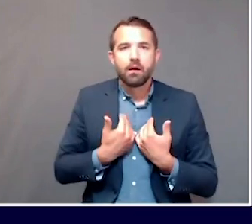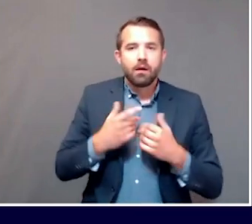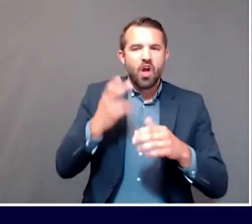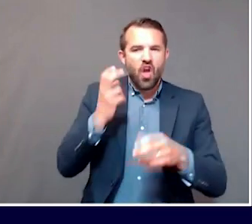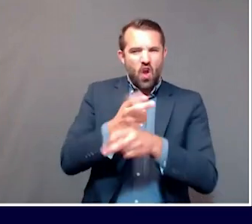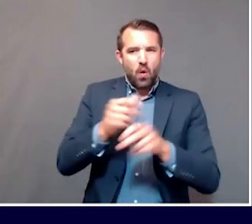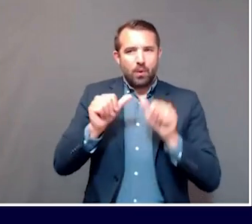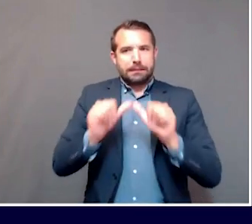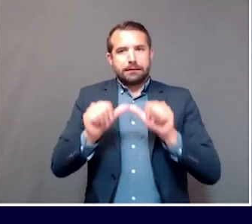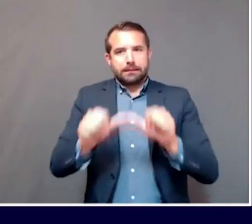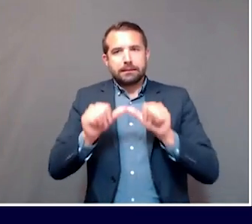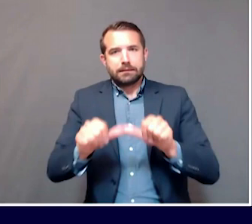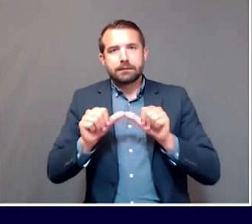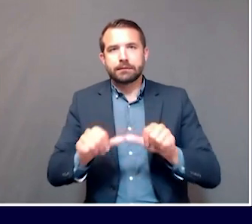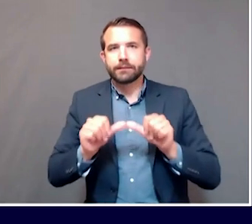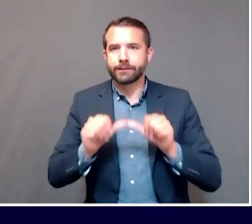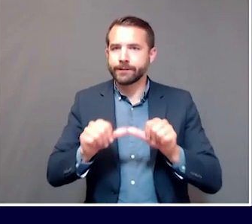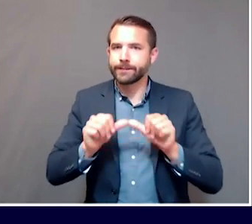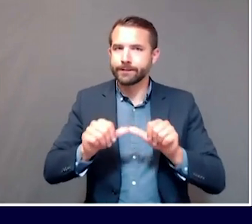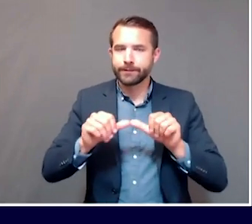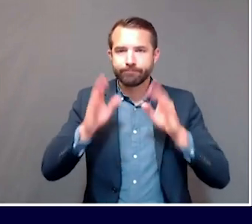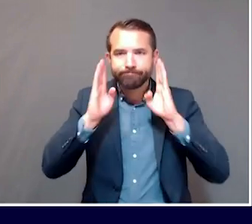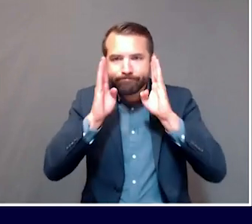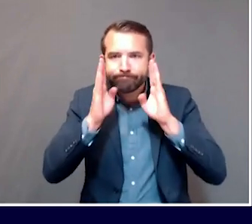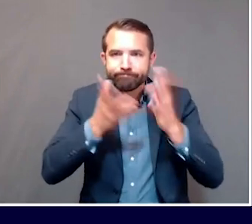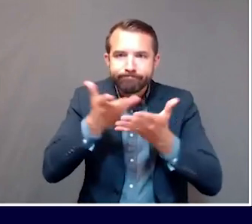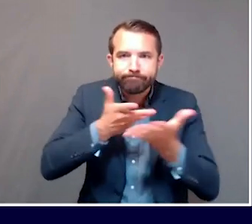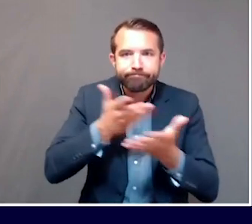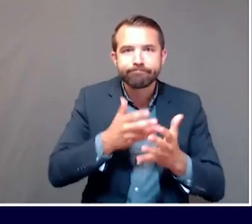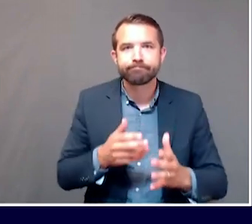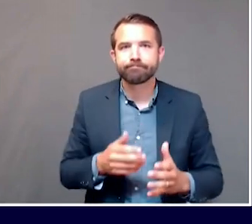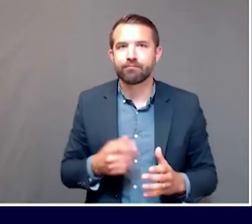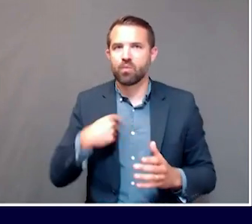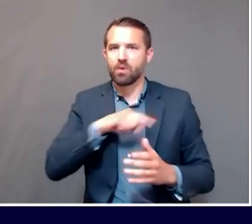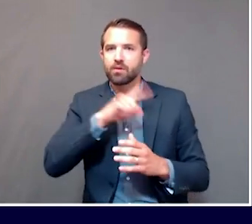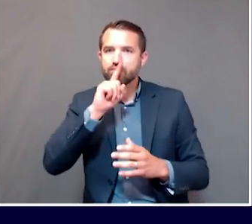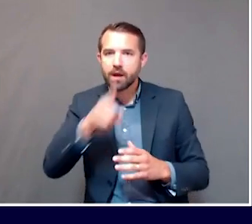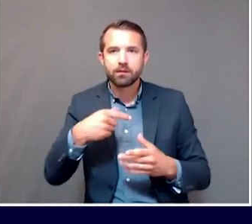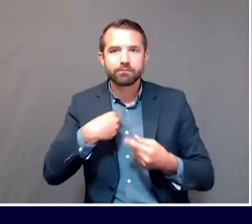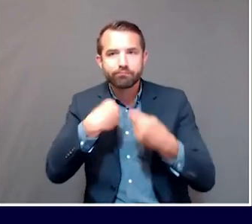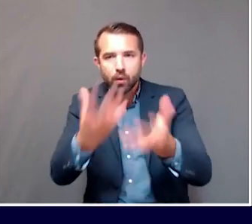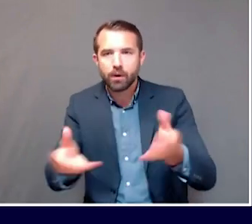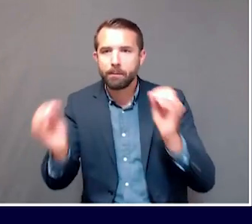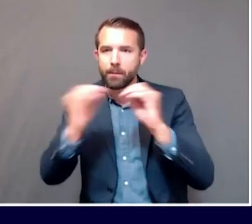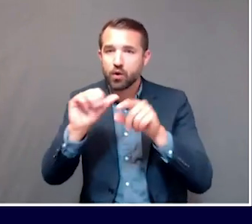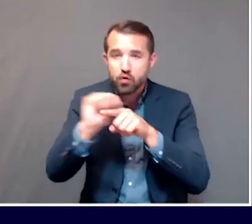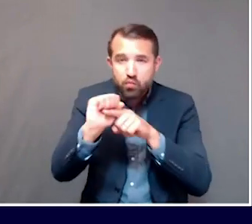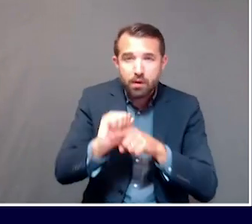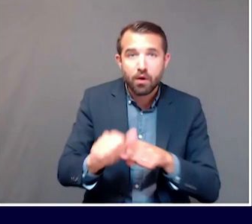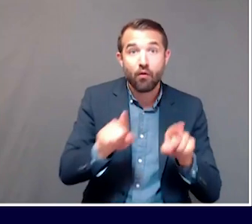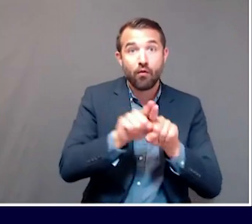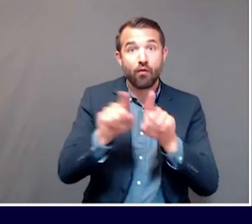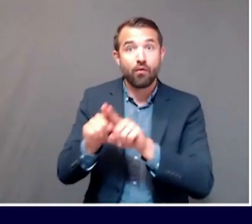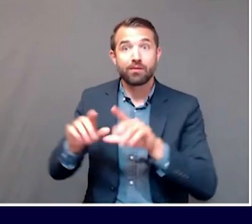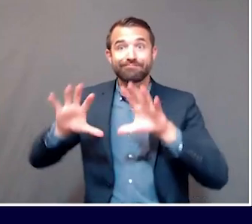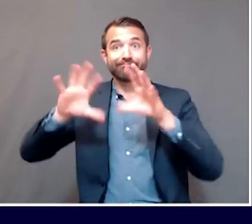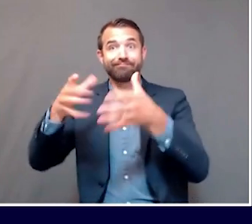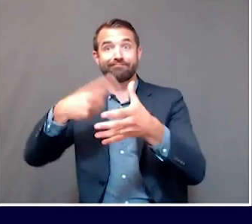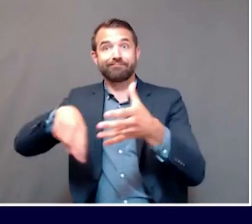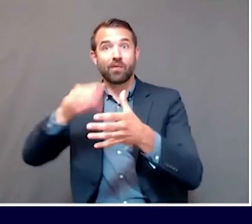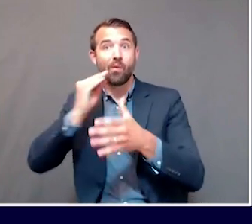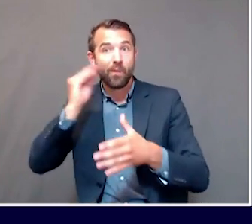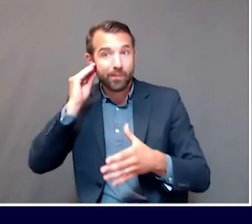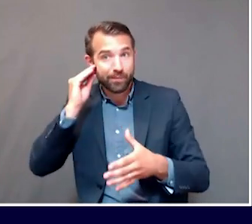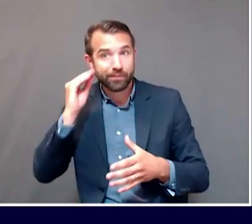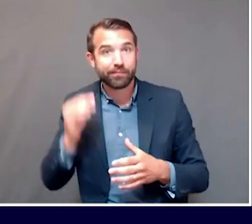they keep up that good work. And we're doing the same with group homes, assisted living, other types of congregate living facilities, because we know the